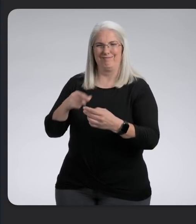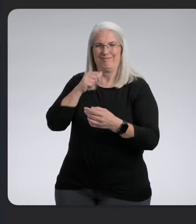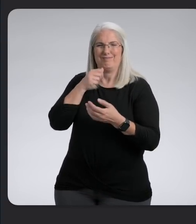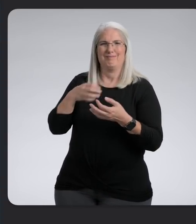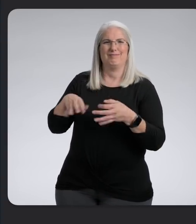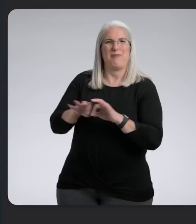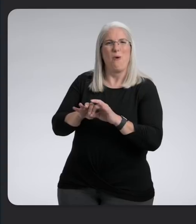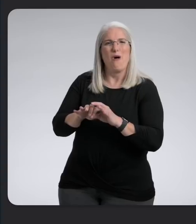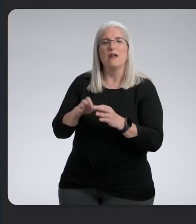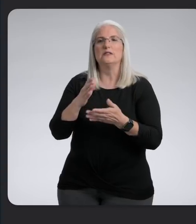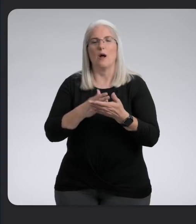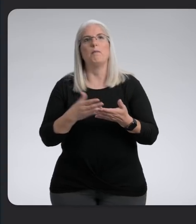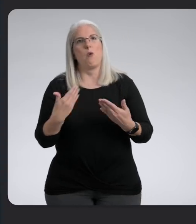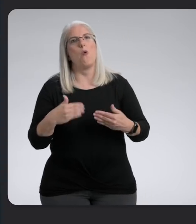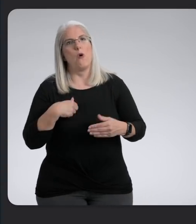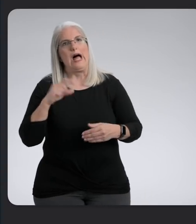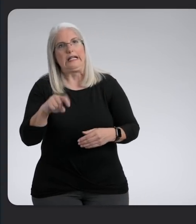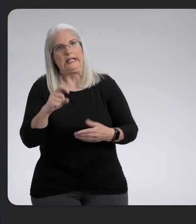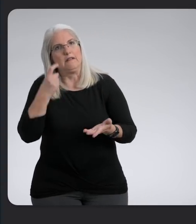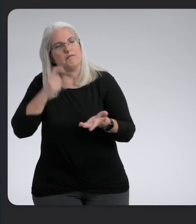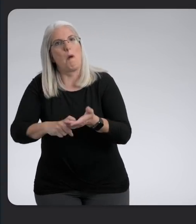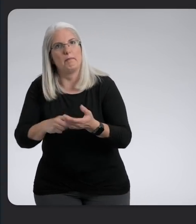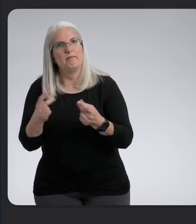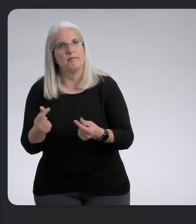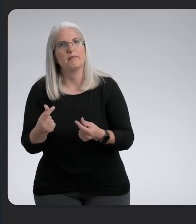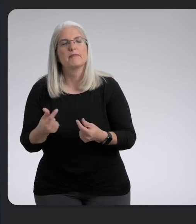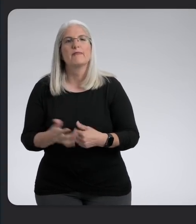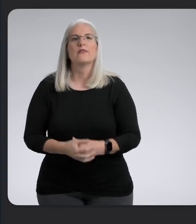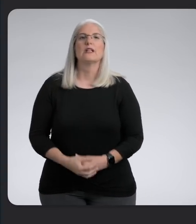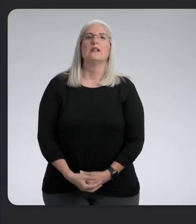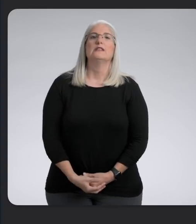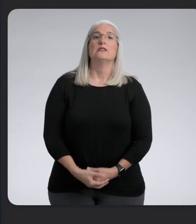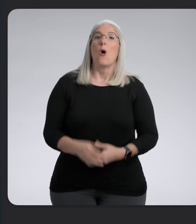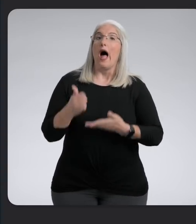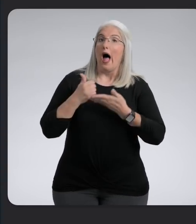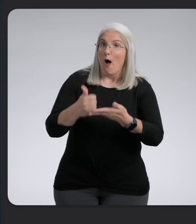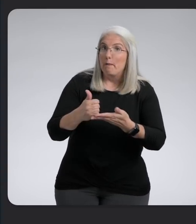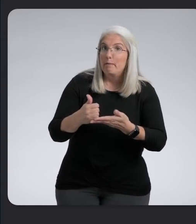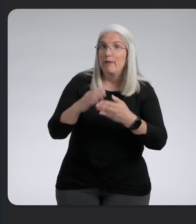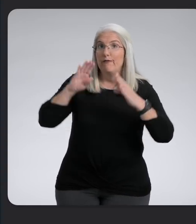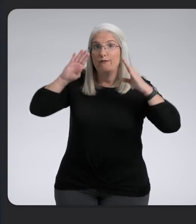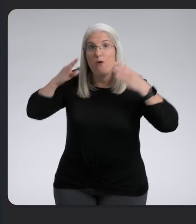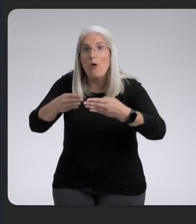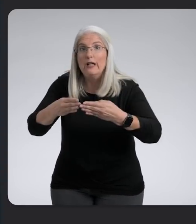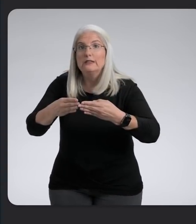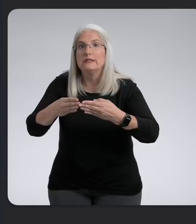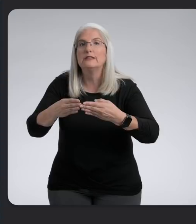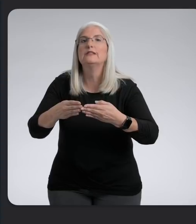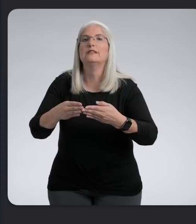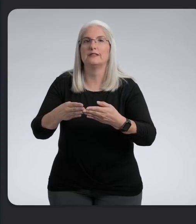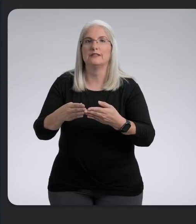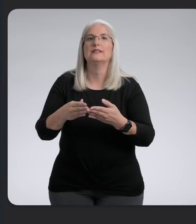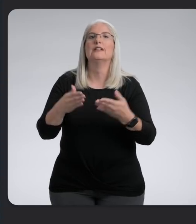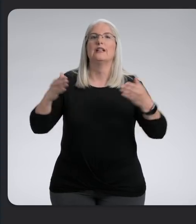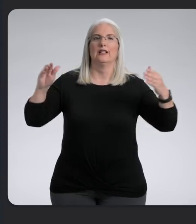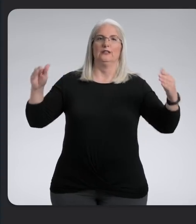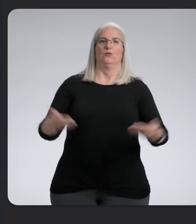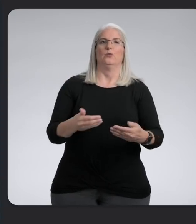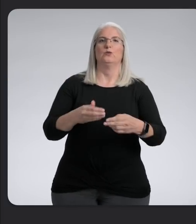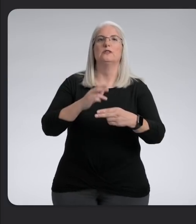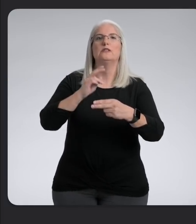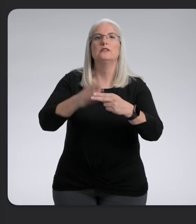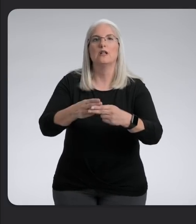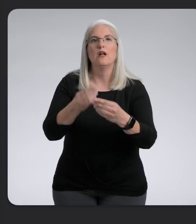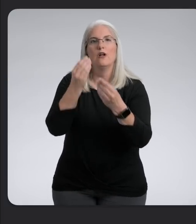attention, others could be dealt with later. To help you engage on your own time, we're introducing the Notification